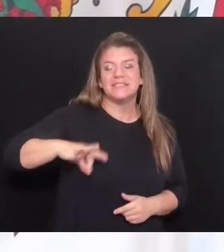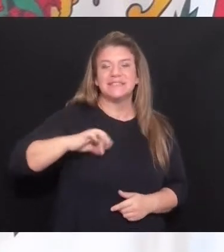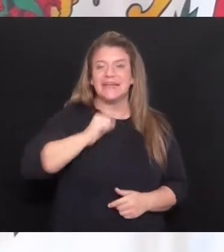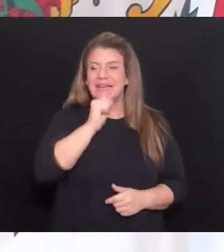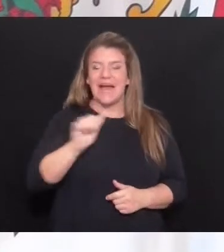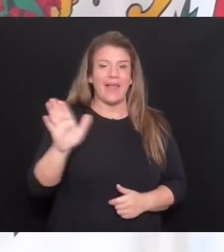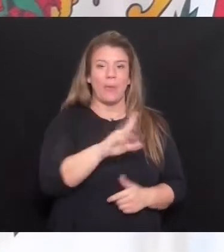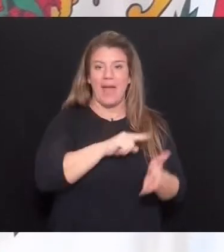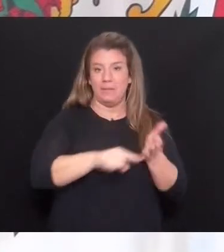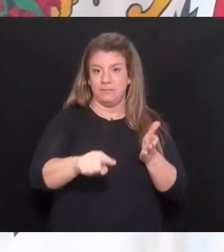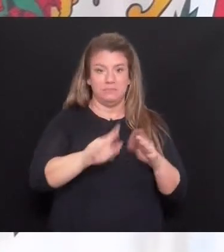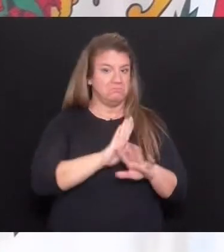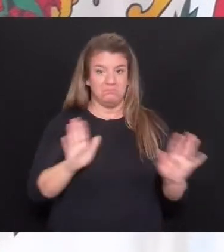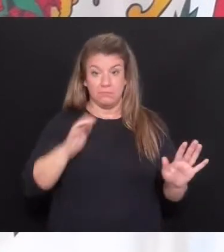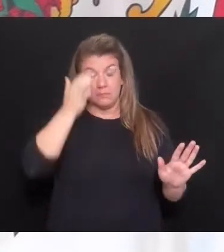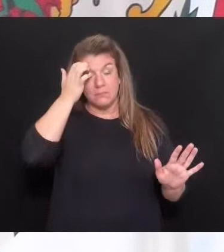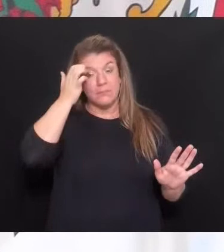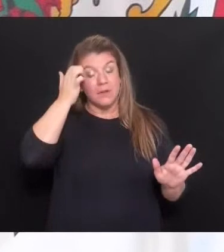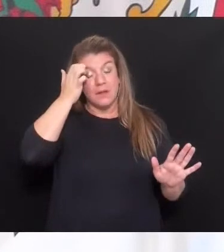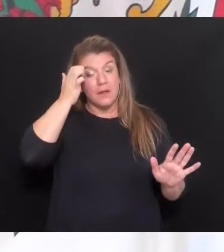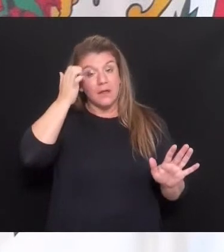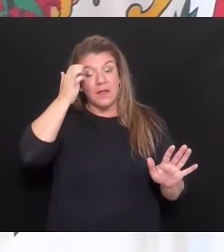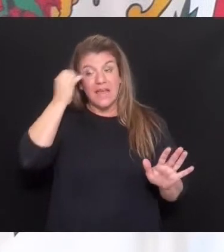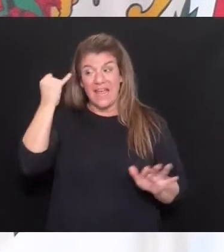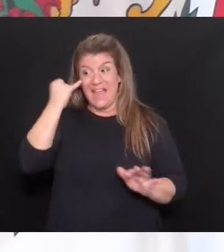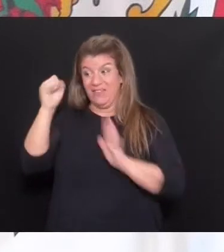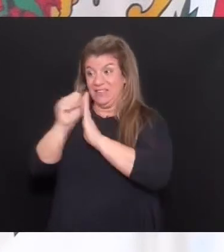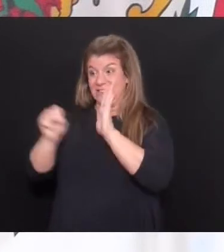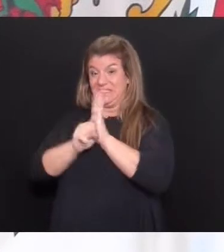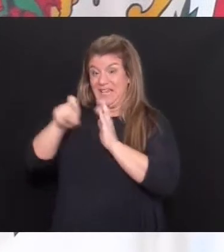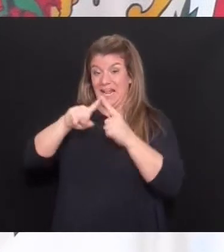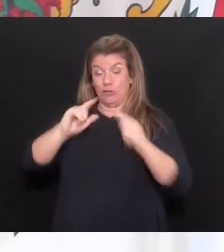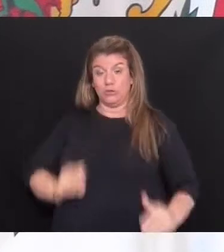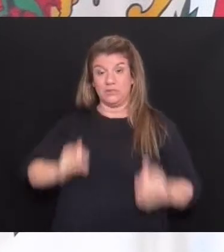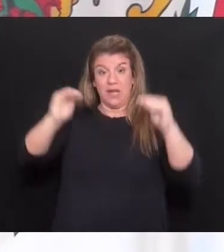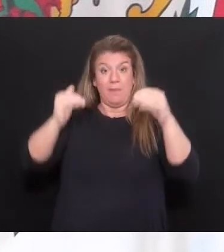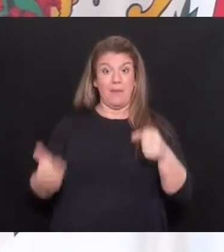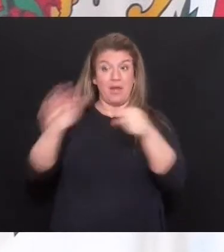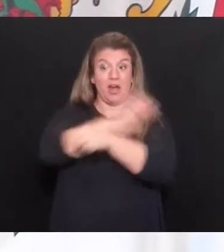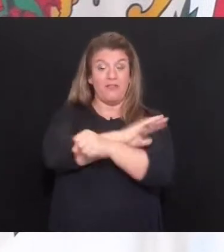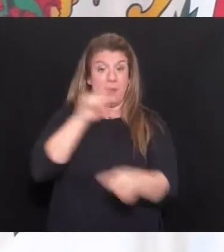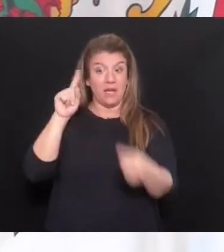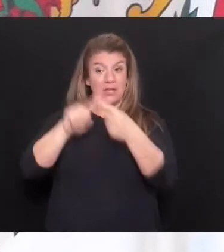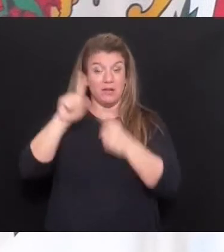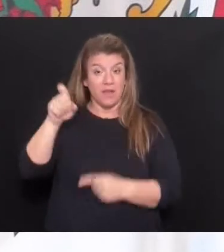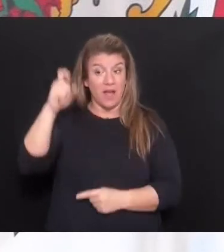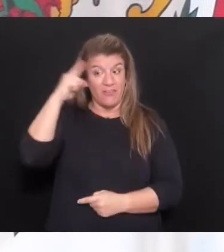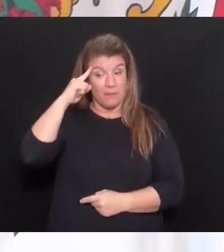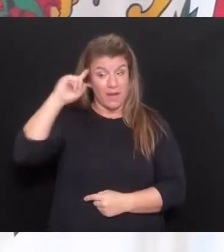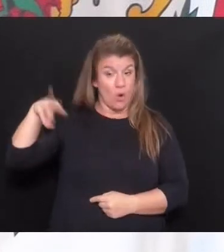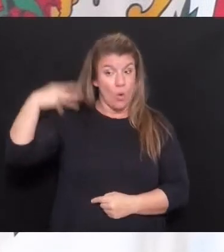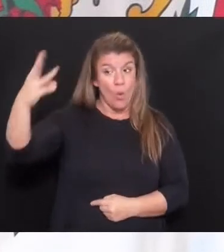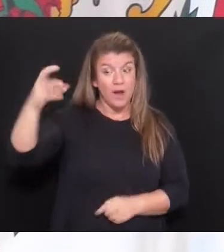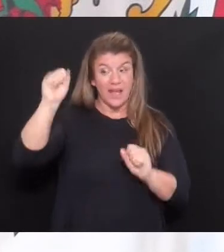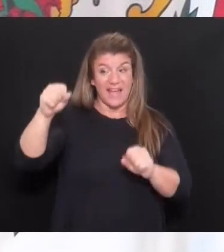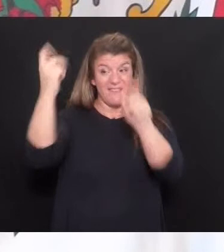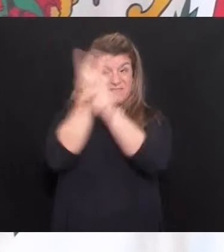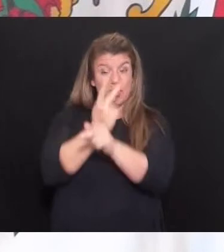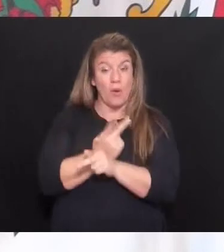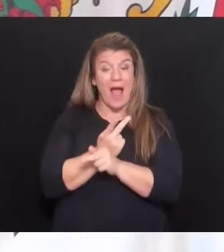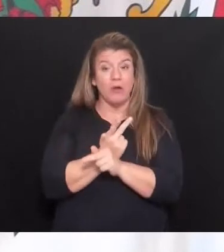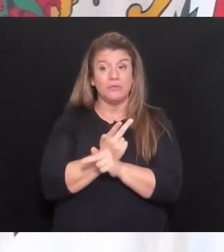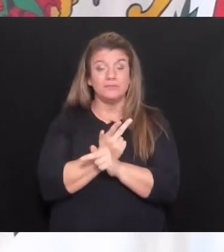affect their pay. If we've got to step up at the state and cover this until our government in Washington can figure out how